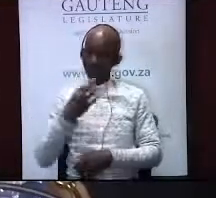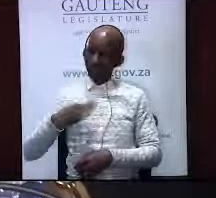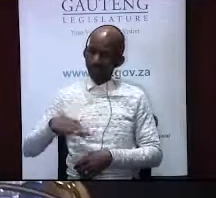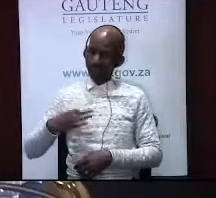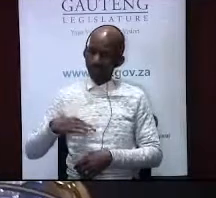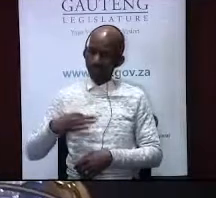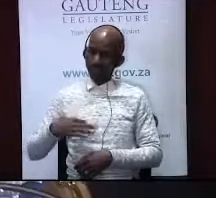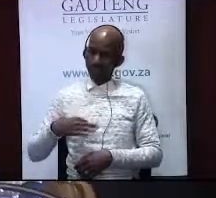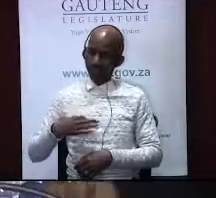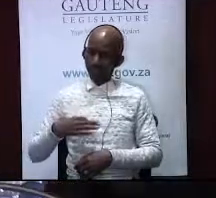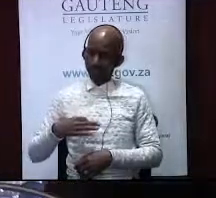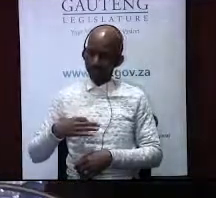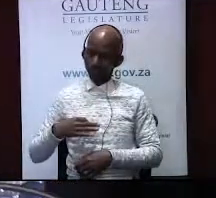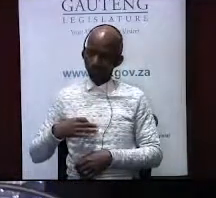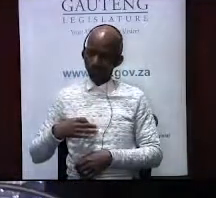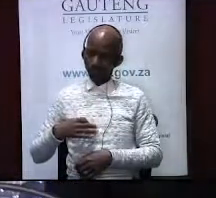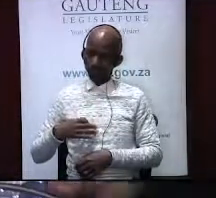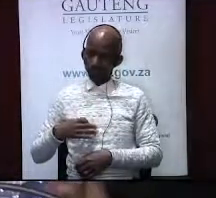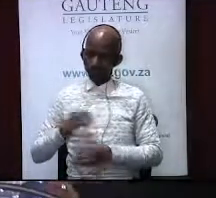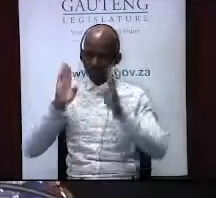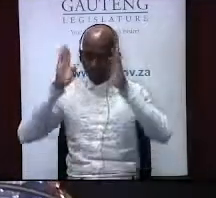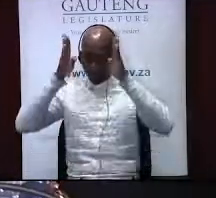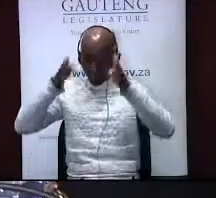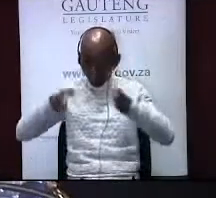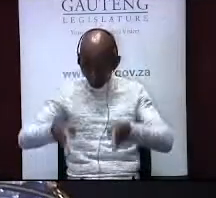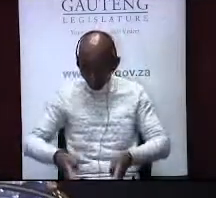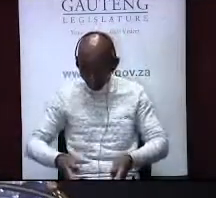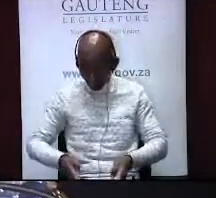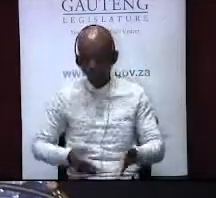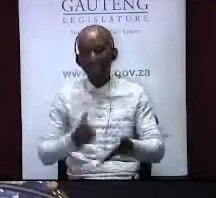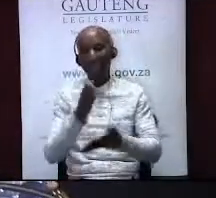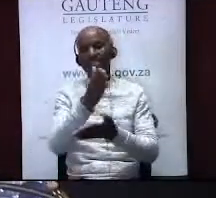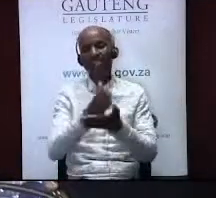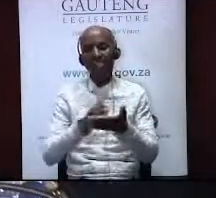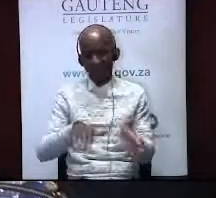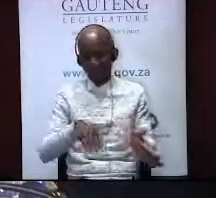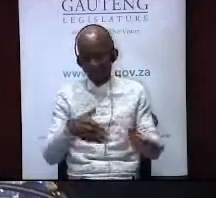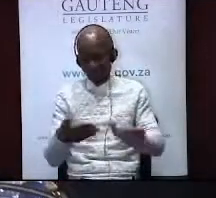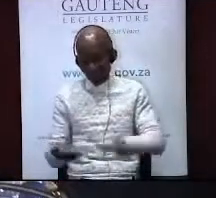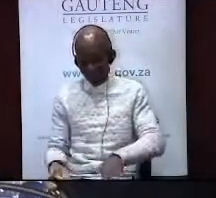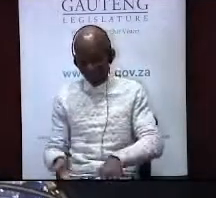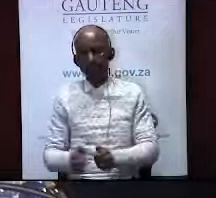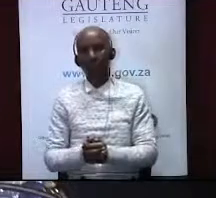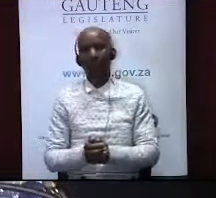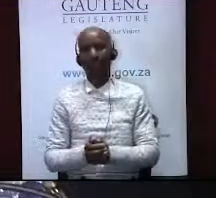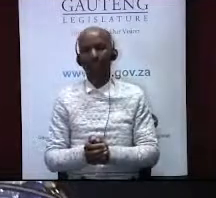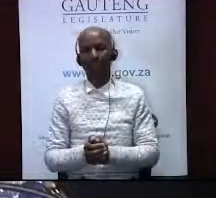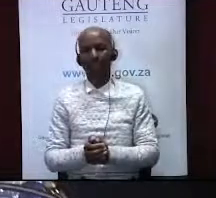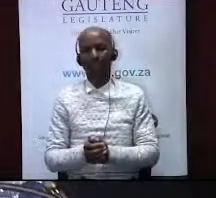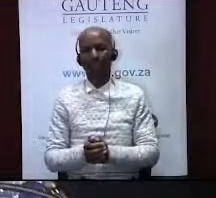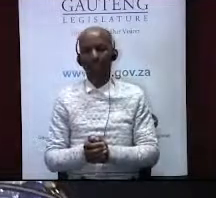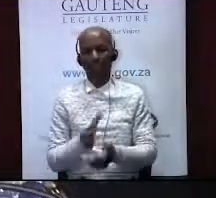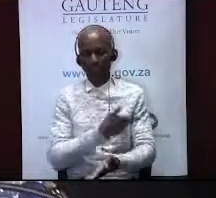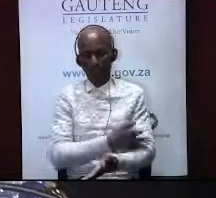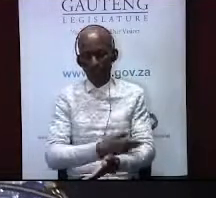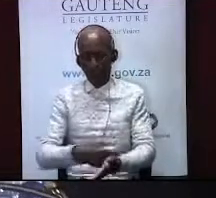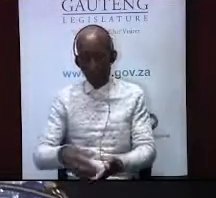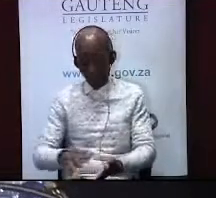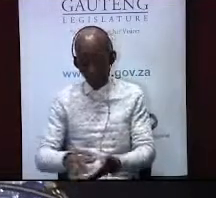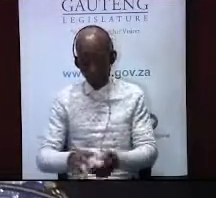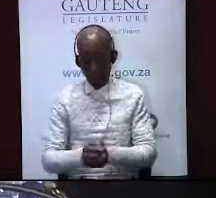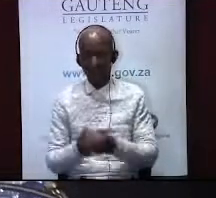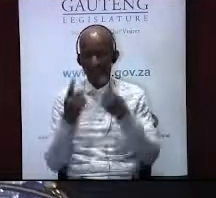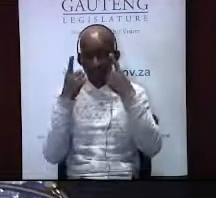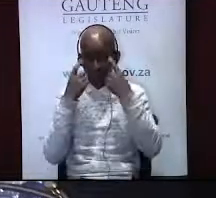girls, baba lenkoma bitleng, some of them prematurely, their blood is crying out to